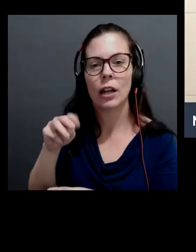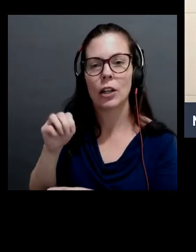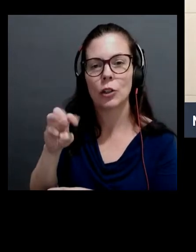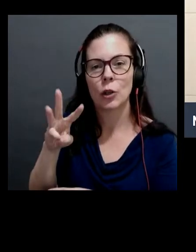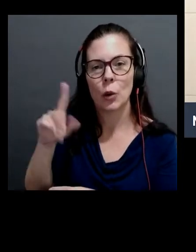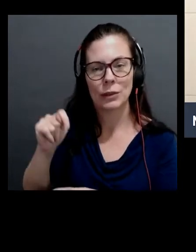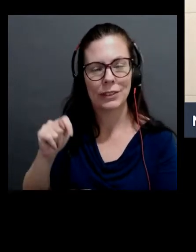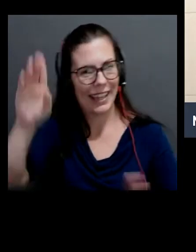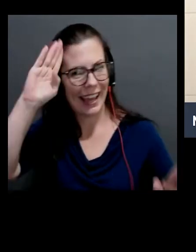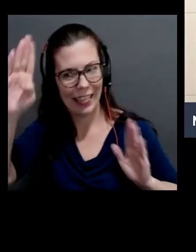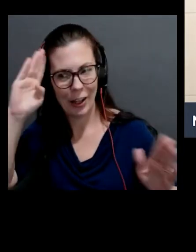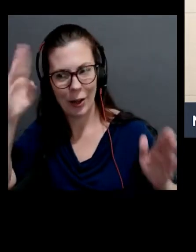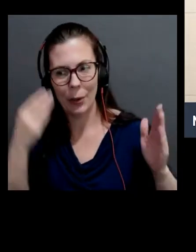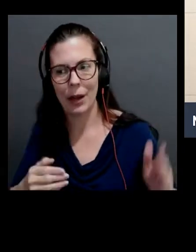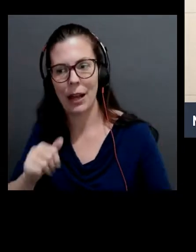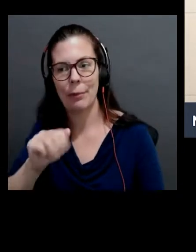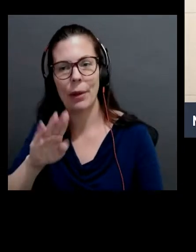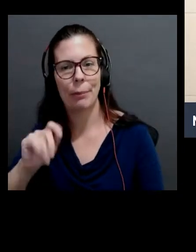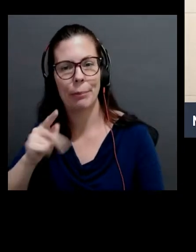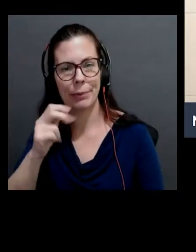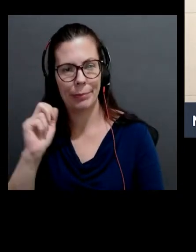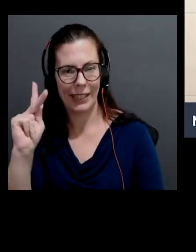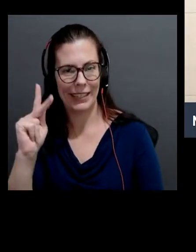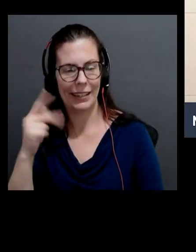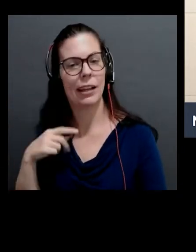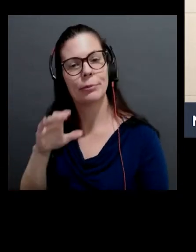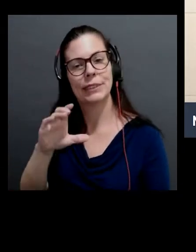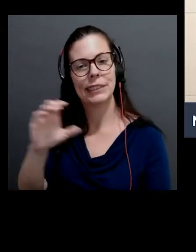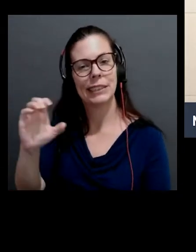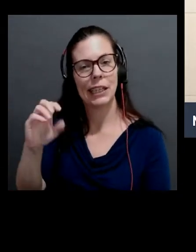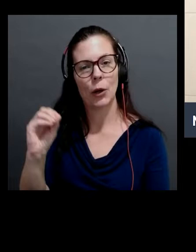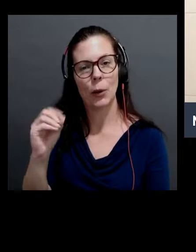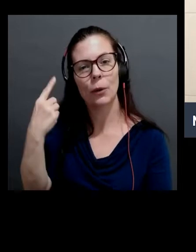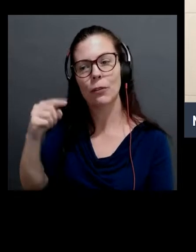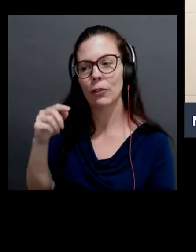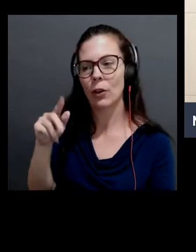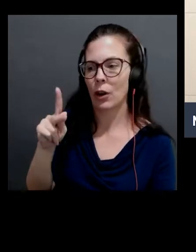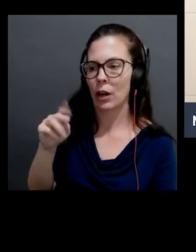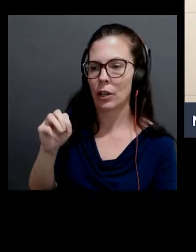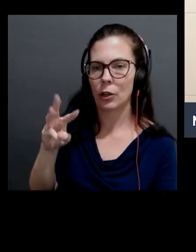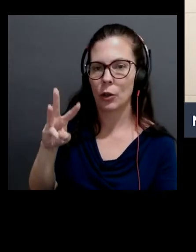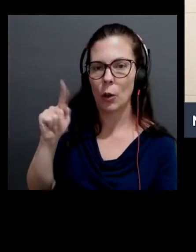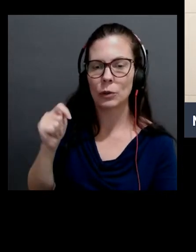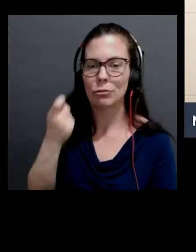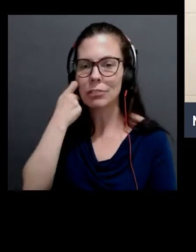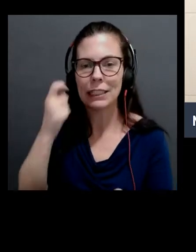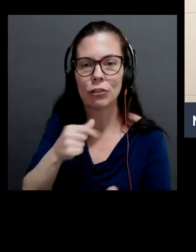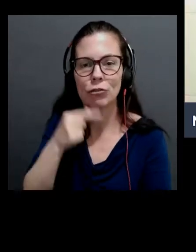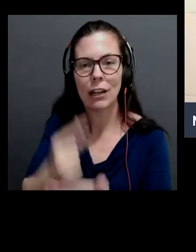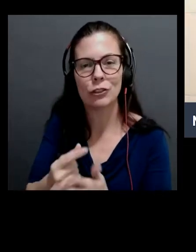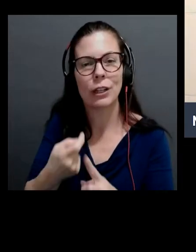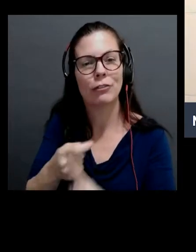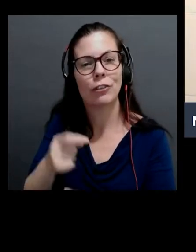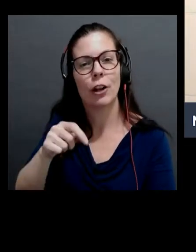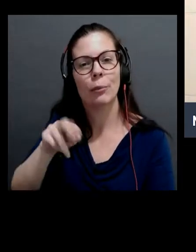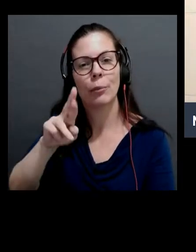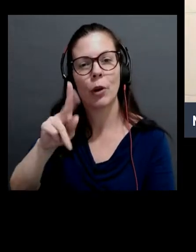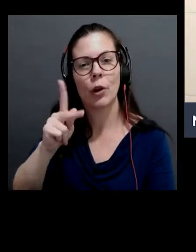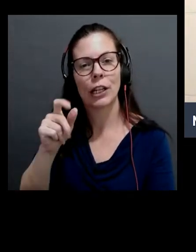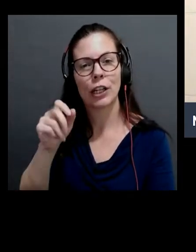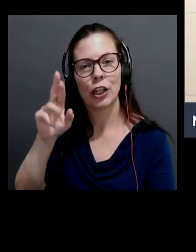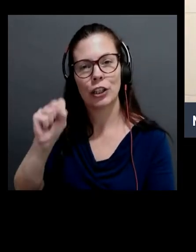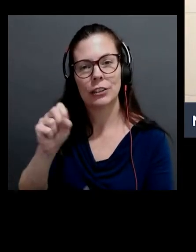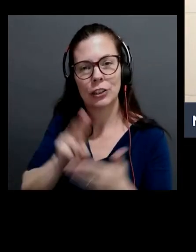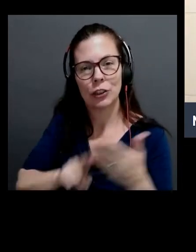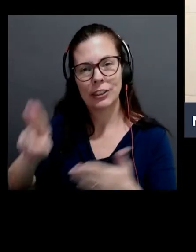name is Abhi Pando. I'm the CEO of Knowt. I'm actually a recent graduate of Rutgers University. I still live in New Jersey.